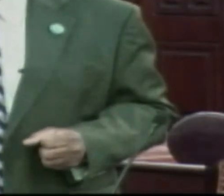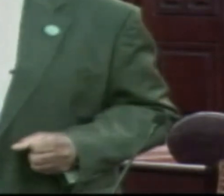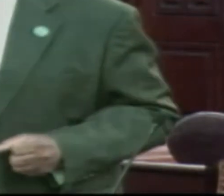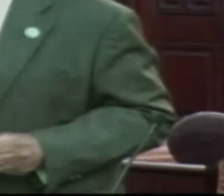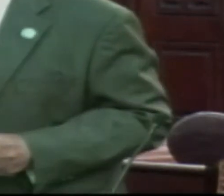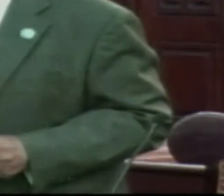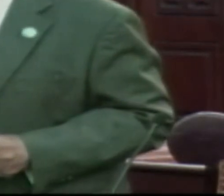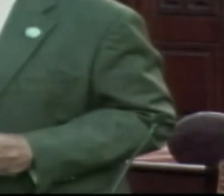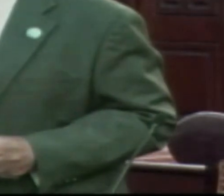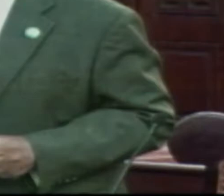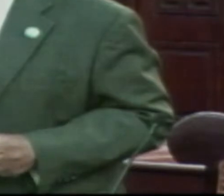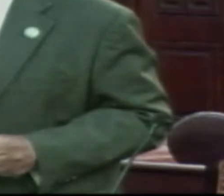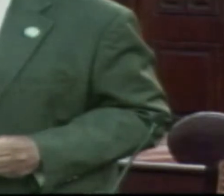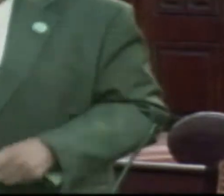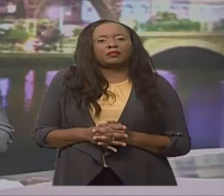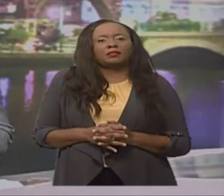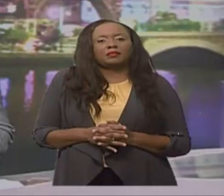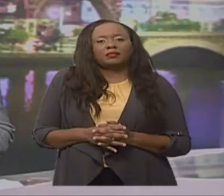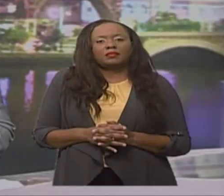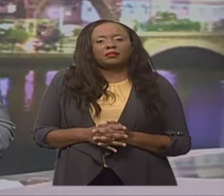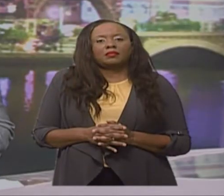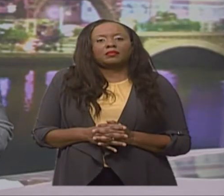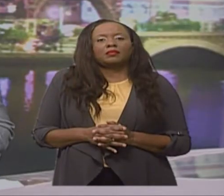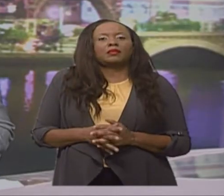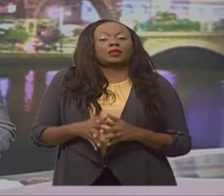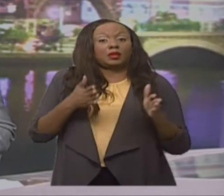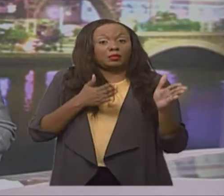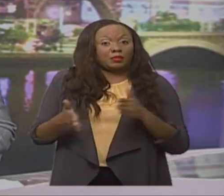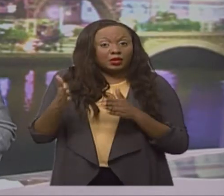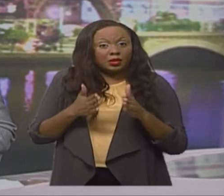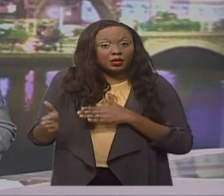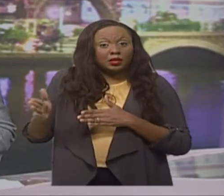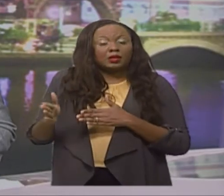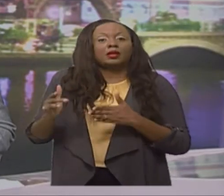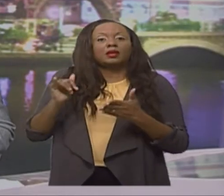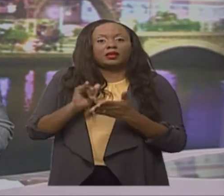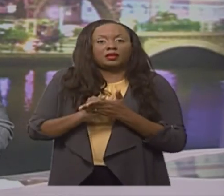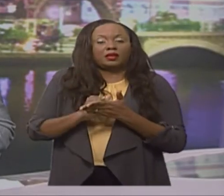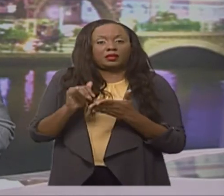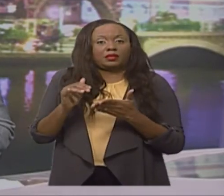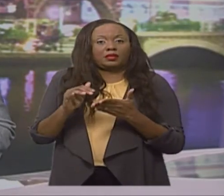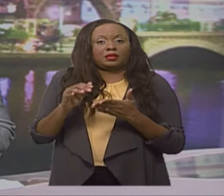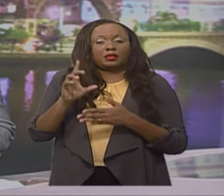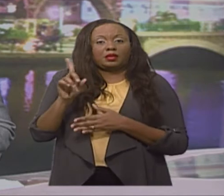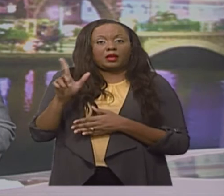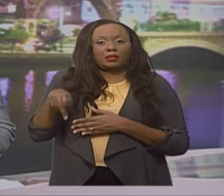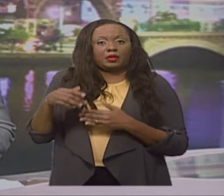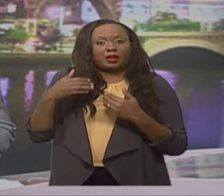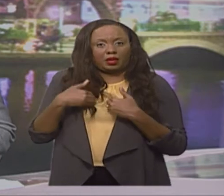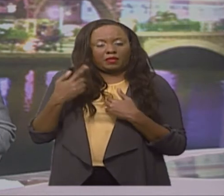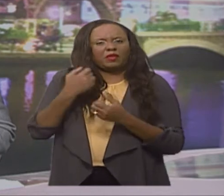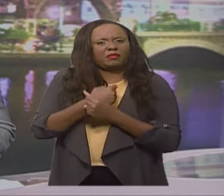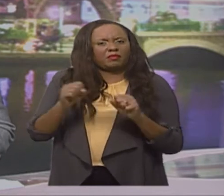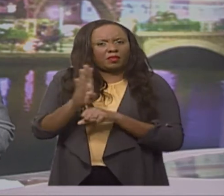into their homes and so on and so forth. The Barbados Sustainable Recovery Plan is old news. St. Michael Southeast